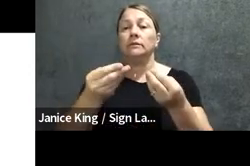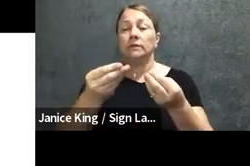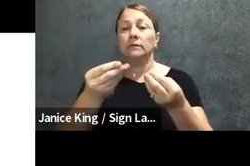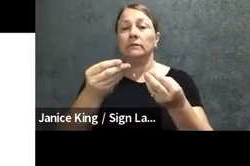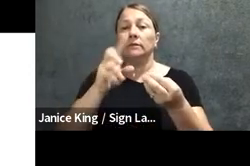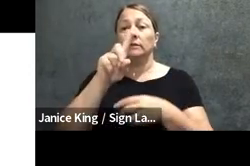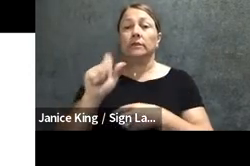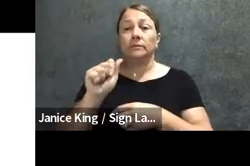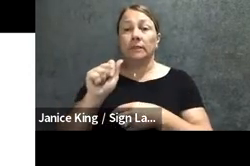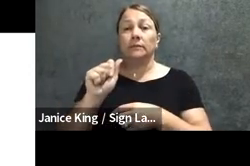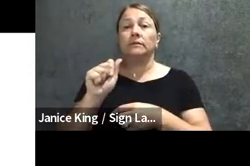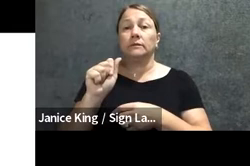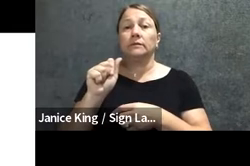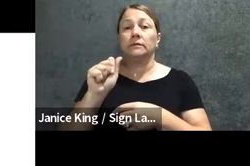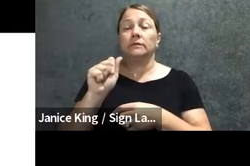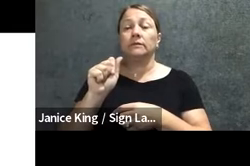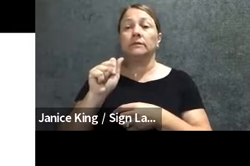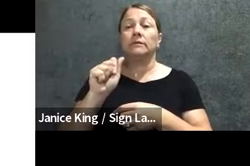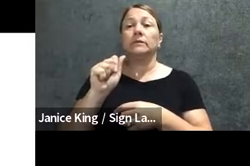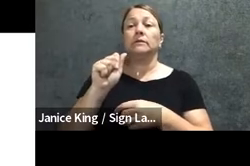recipients of federal funding. It